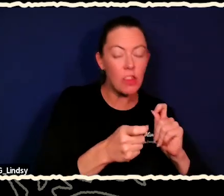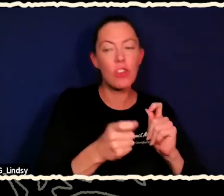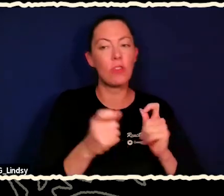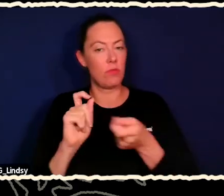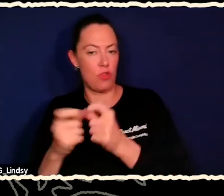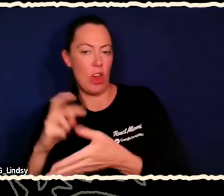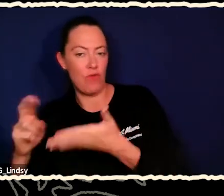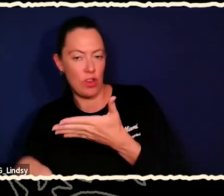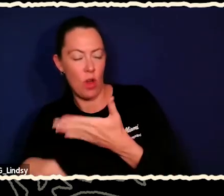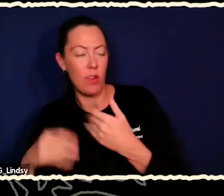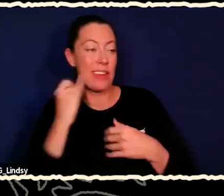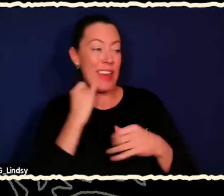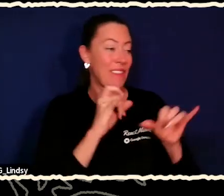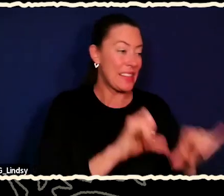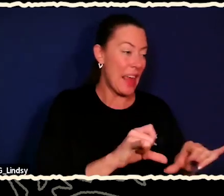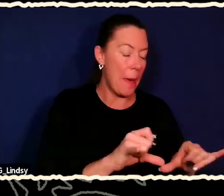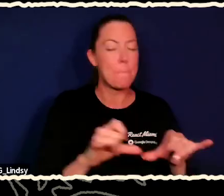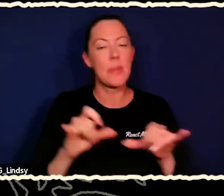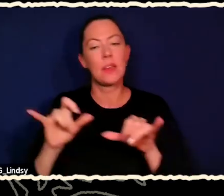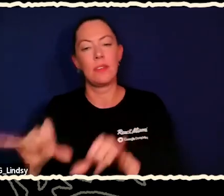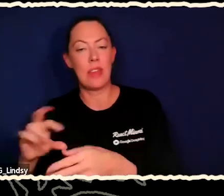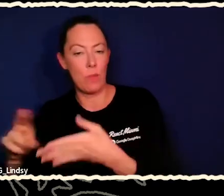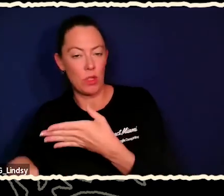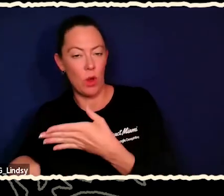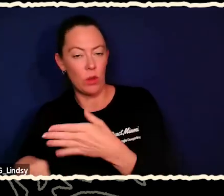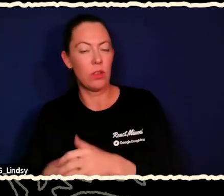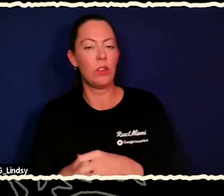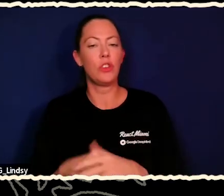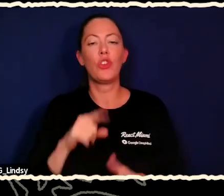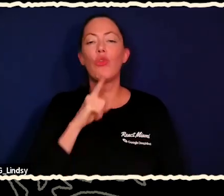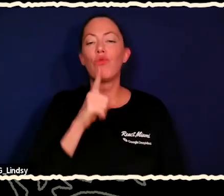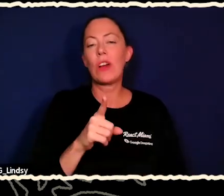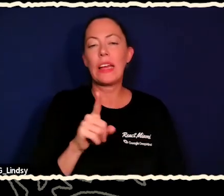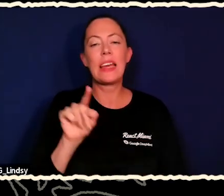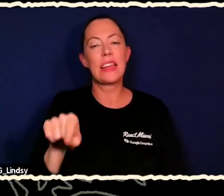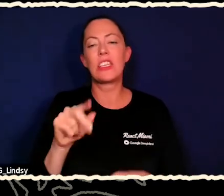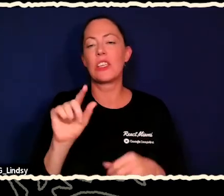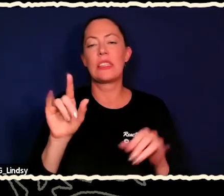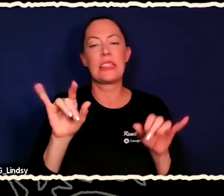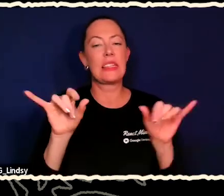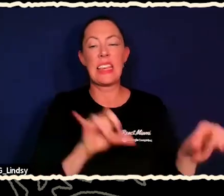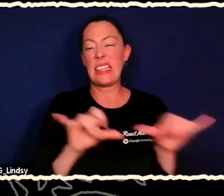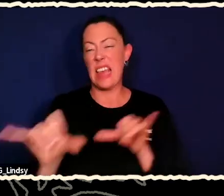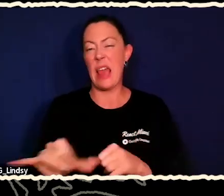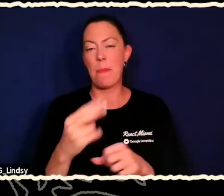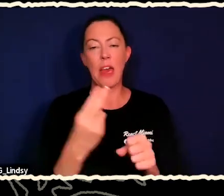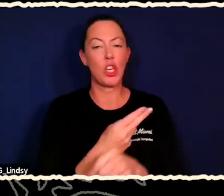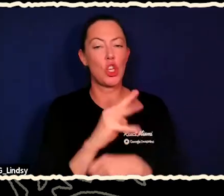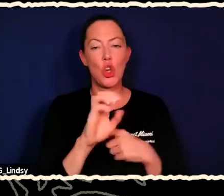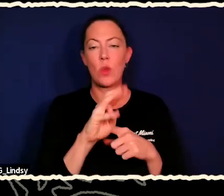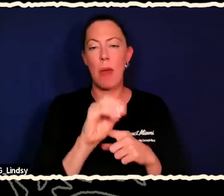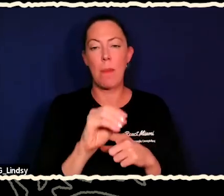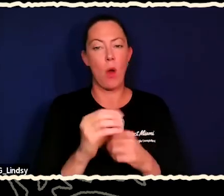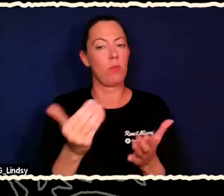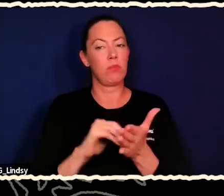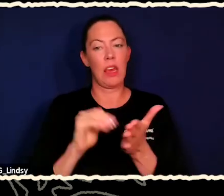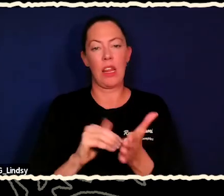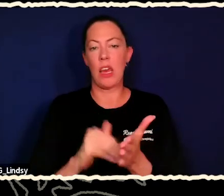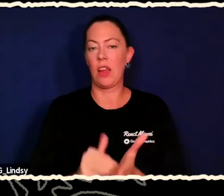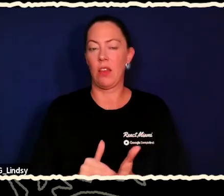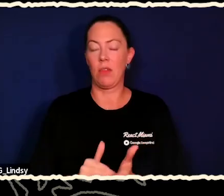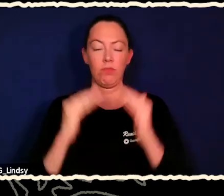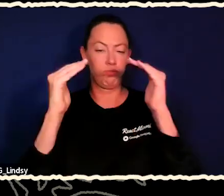line. Conceptually, this is just use memo, use memo, use memo, use memo, all the way down the line.